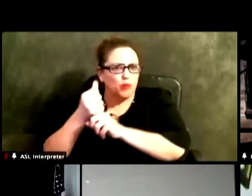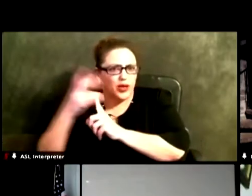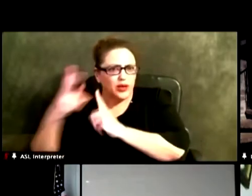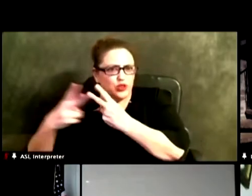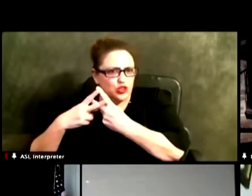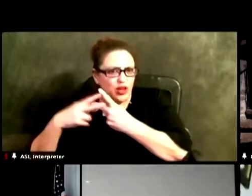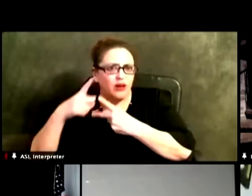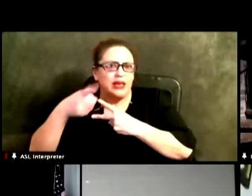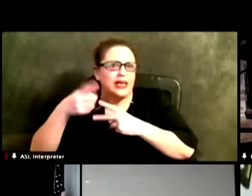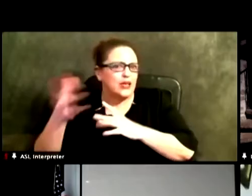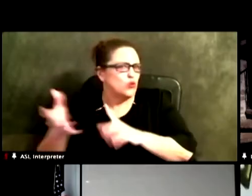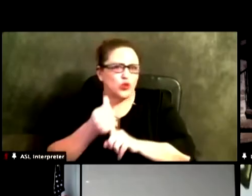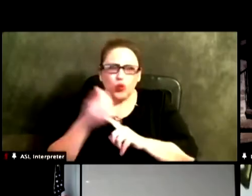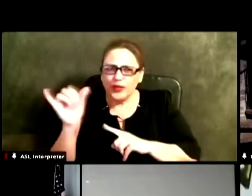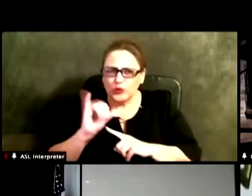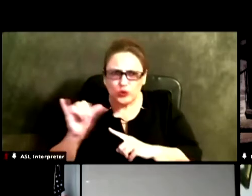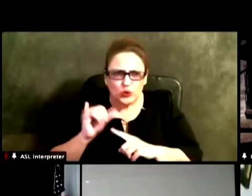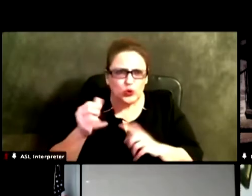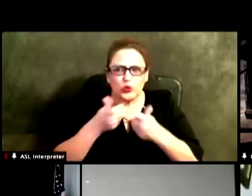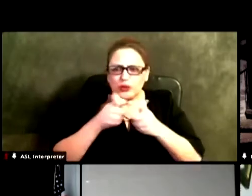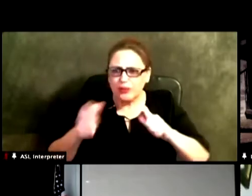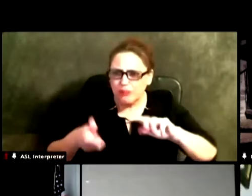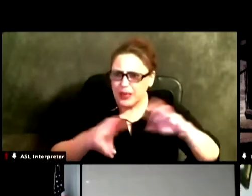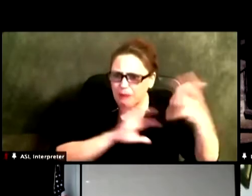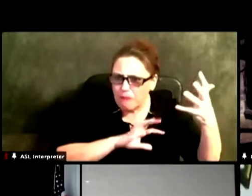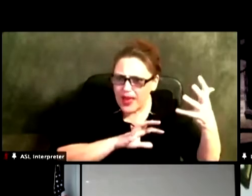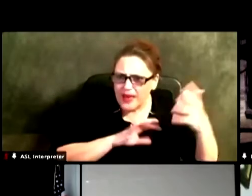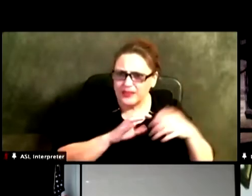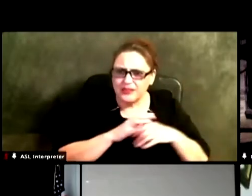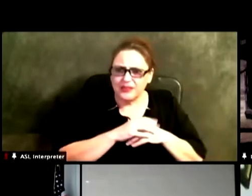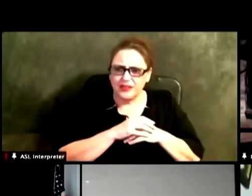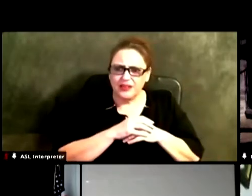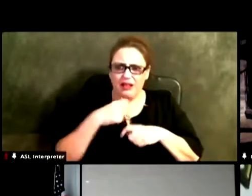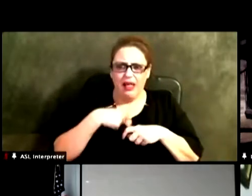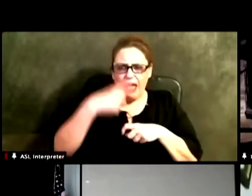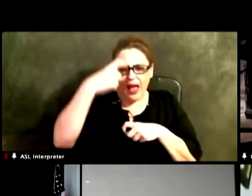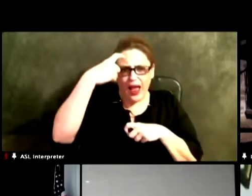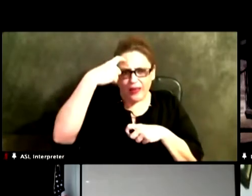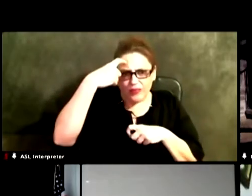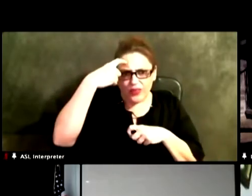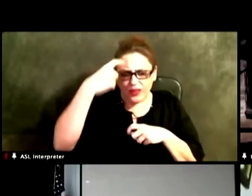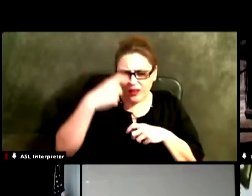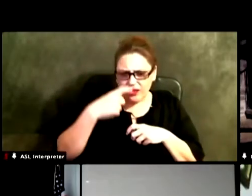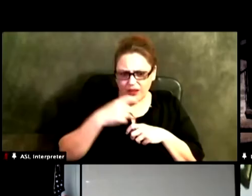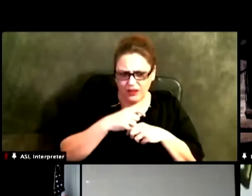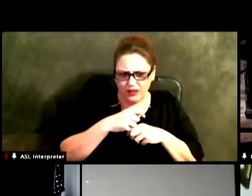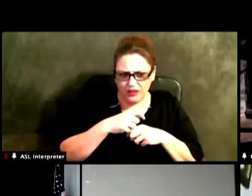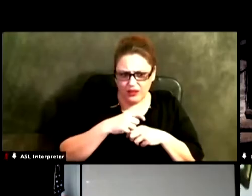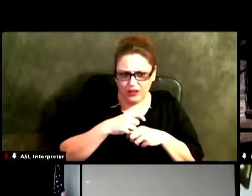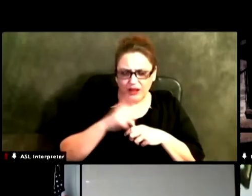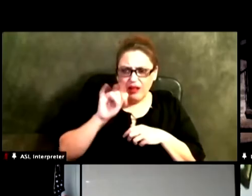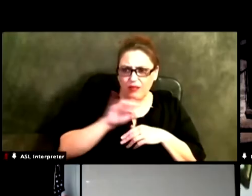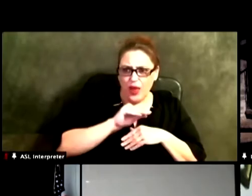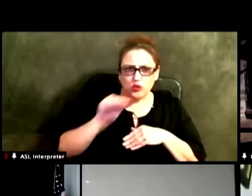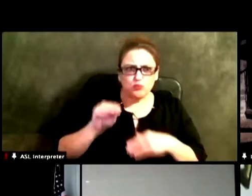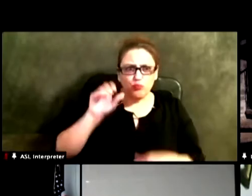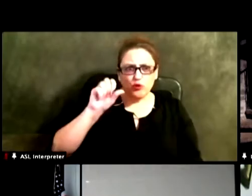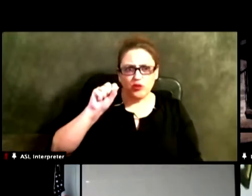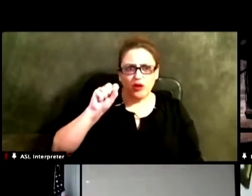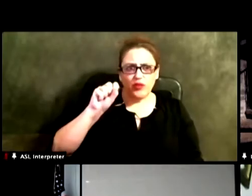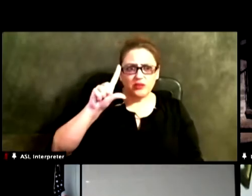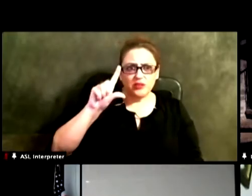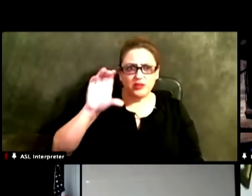mess. And just, I think, knowing that that was posted on the SLCPD YouTube page as the